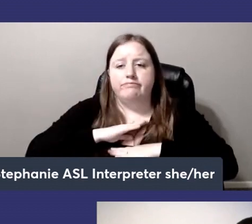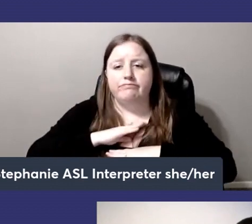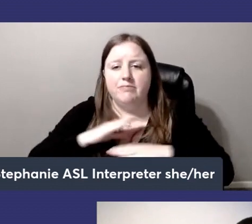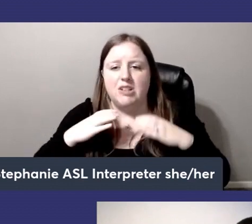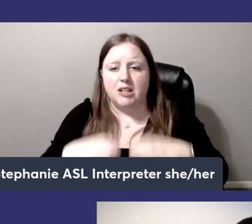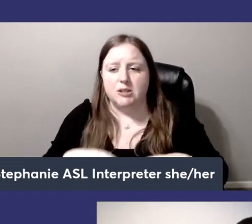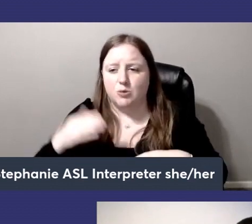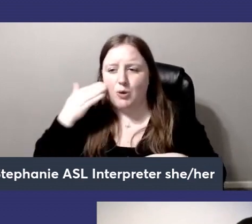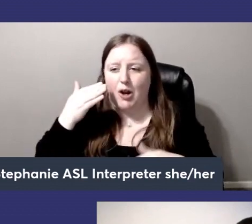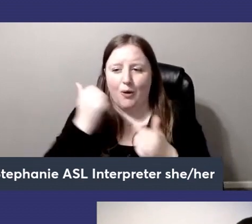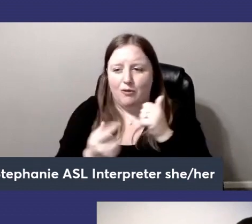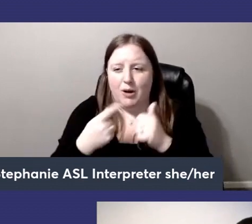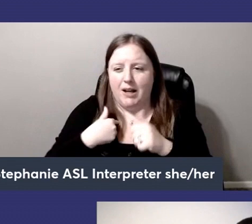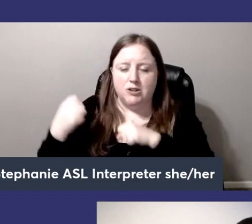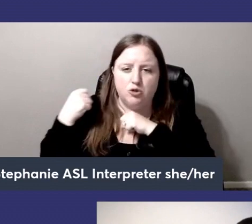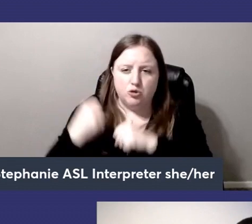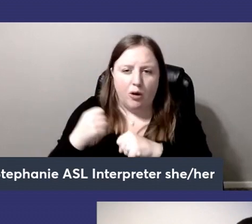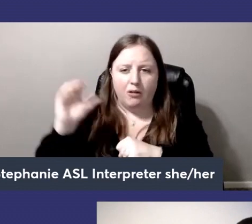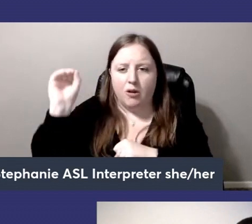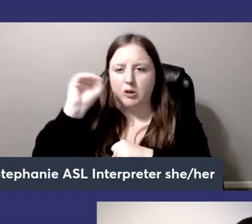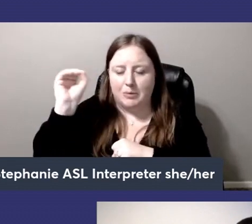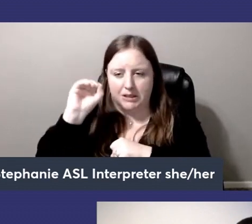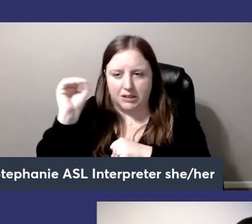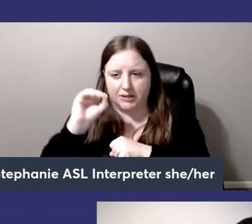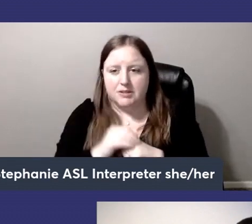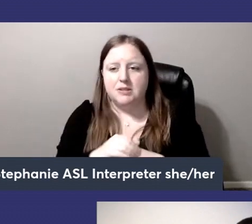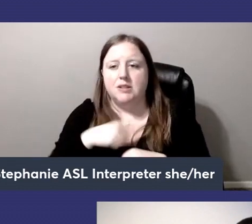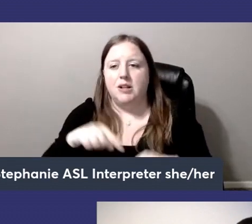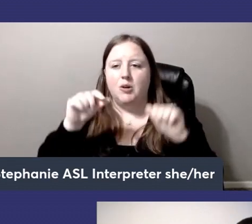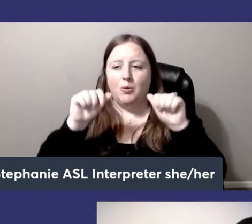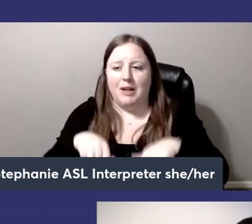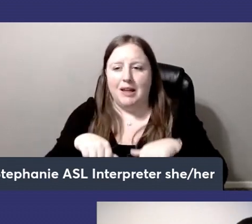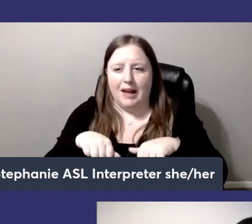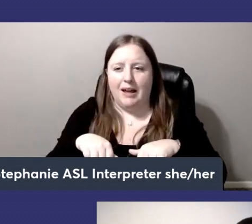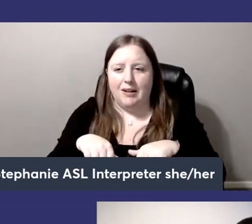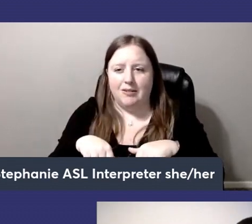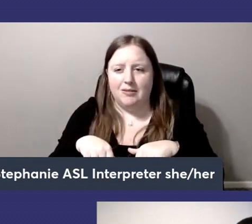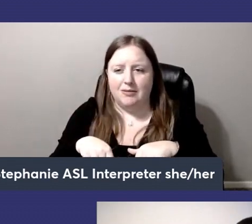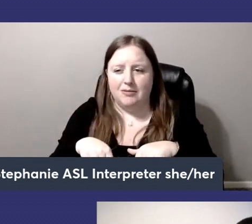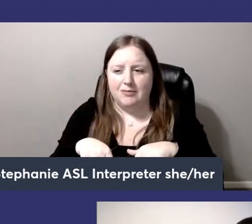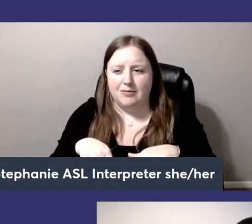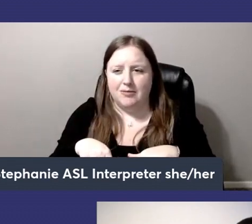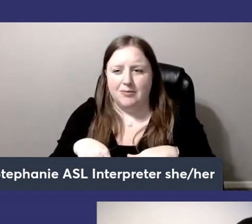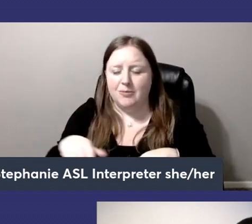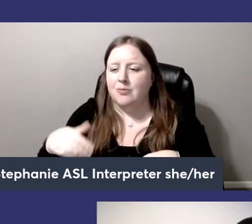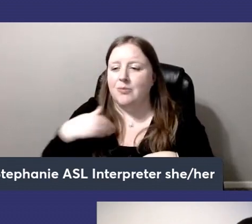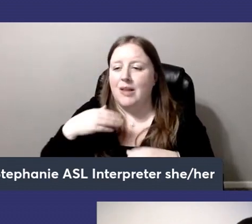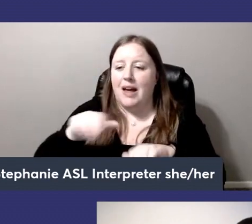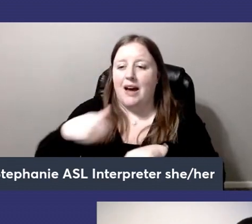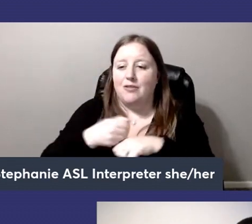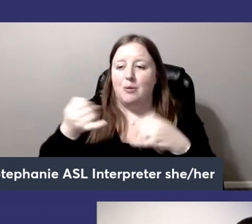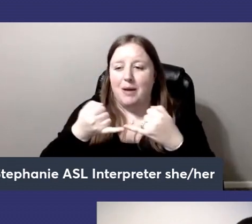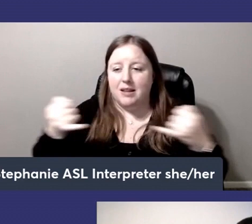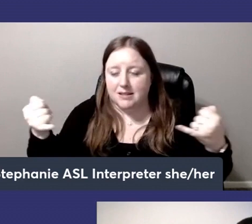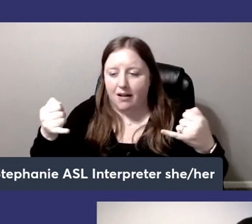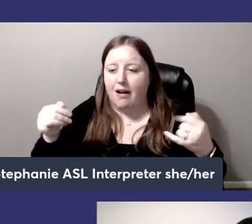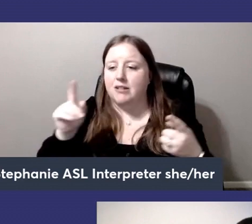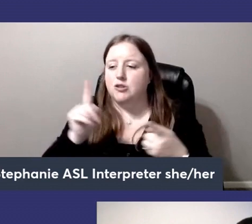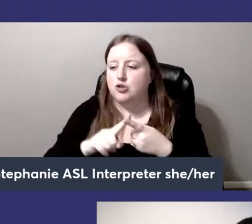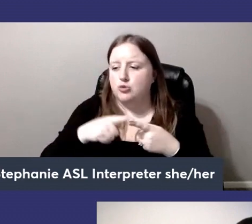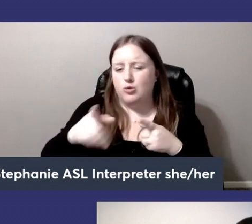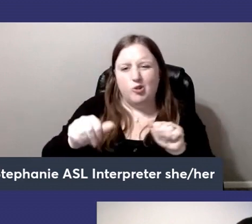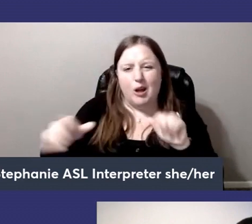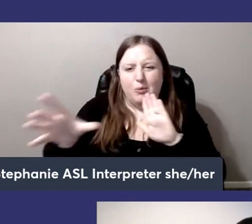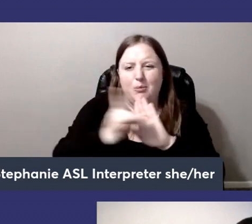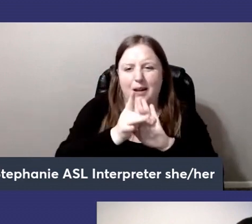strong opinions, and we can kind of at least put the baselines out to give you a selection. And